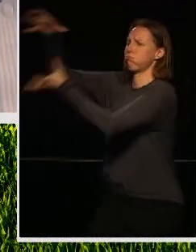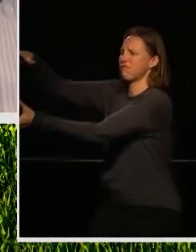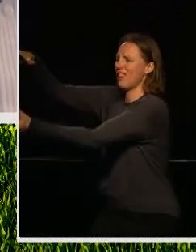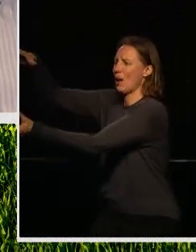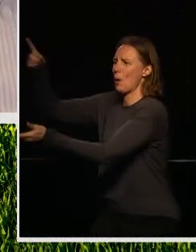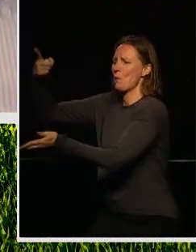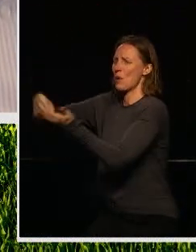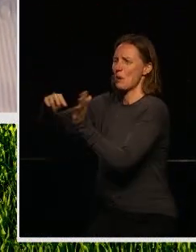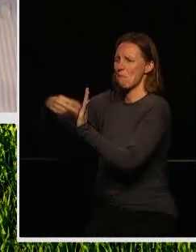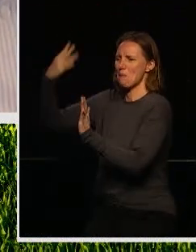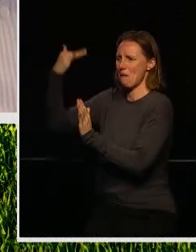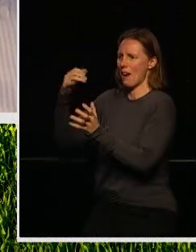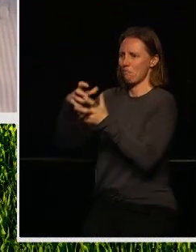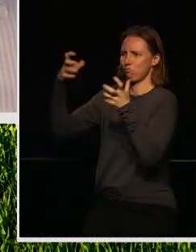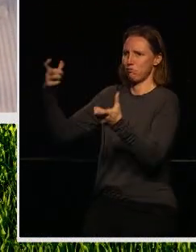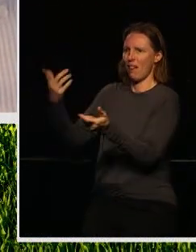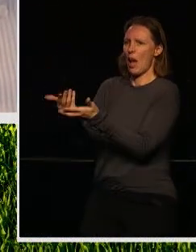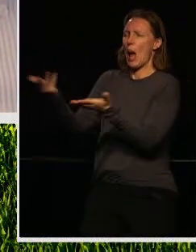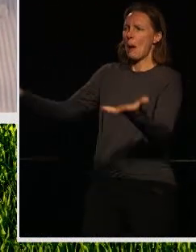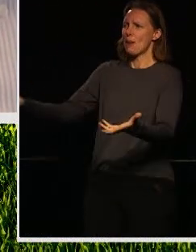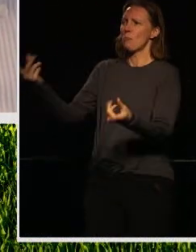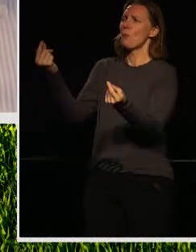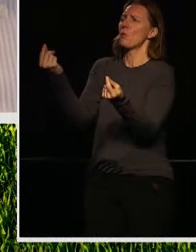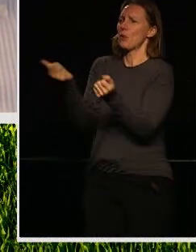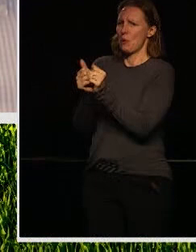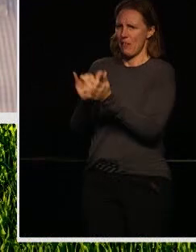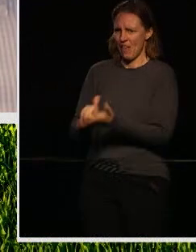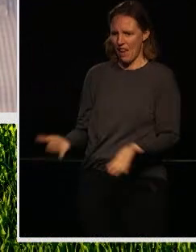large sum of money, what would you do with that now?